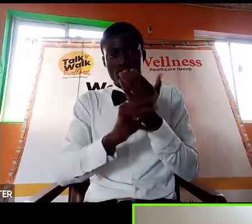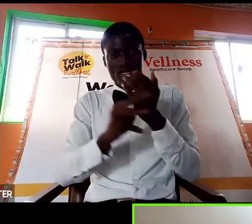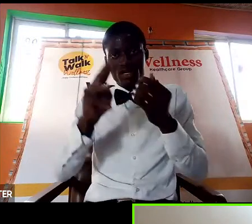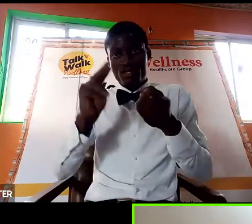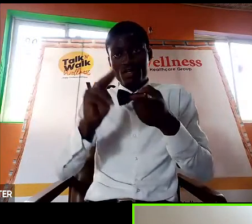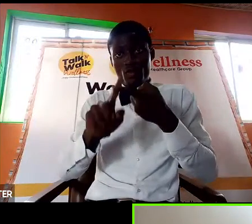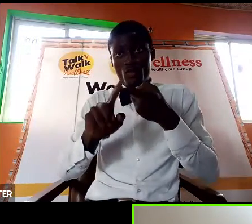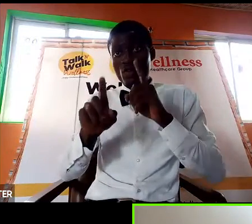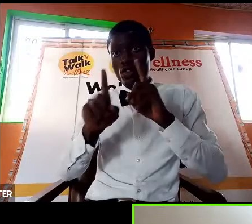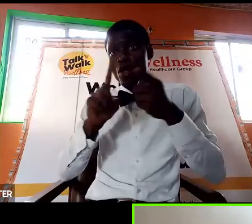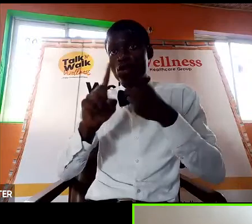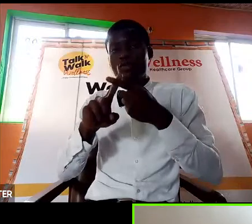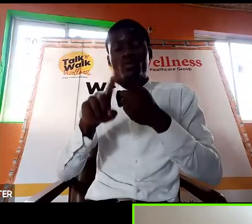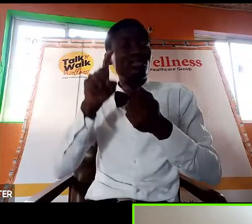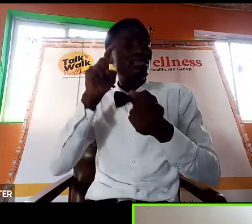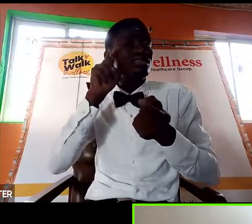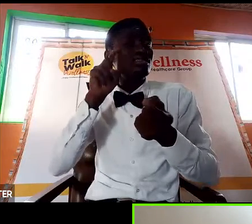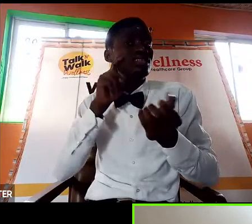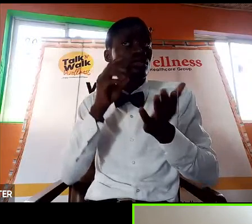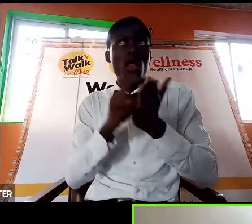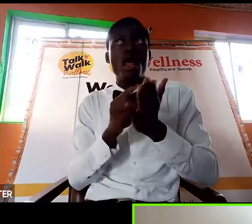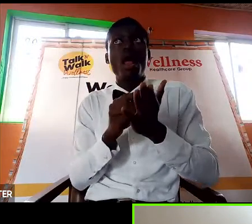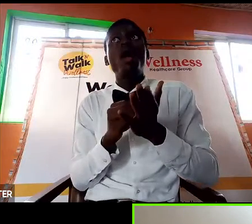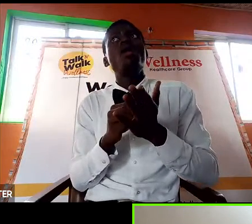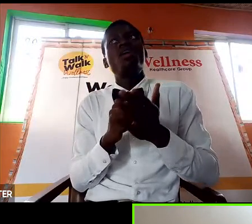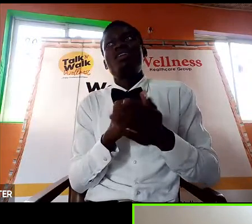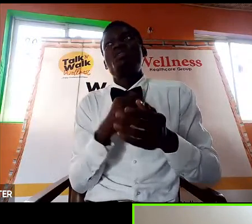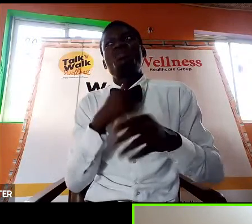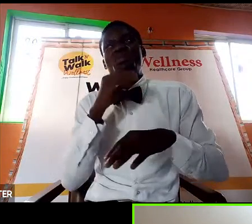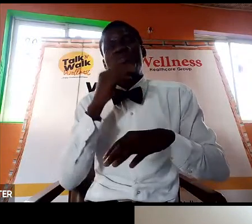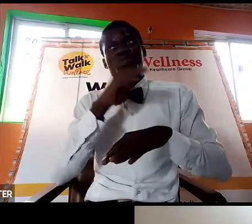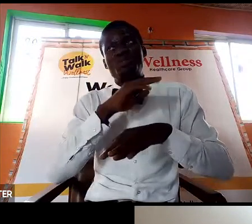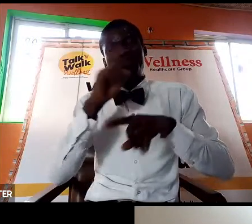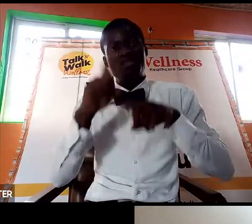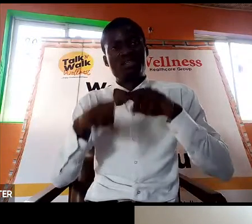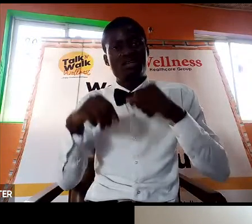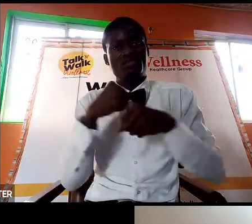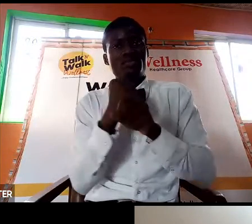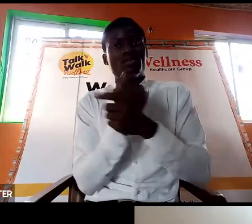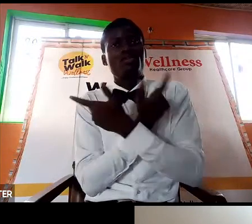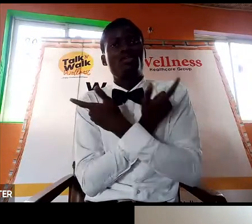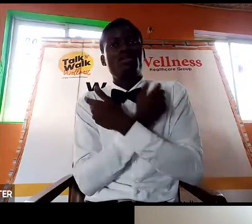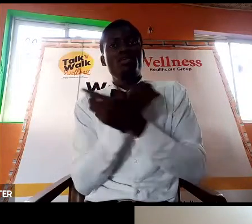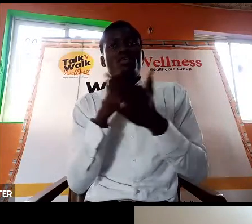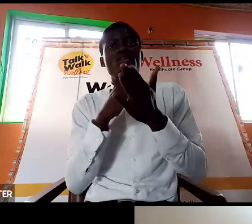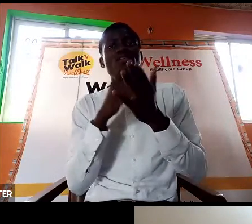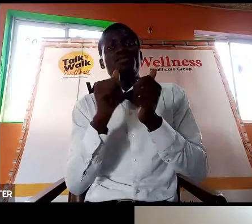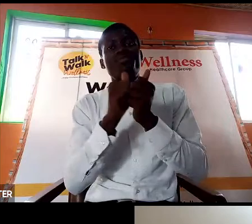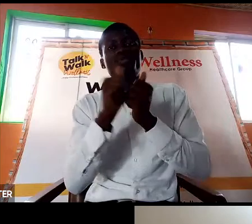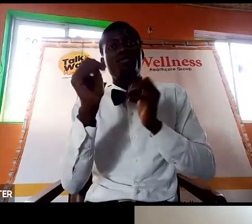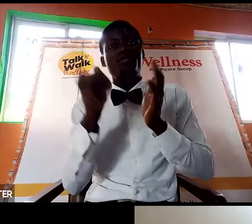make love, or I don't know what I want. It is beyond that. Oh, so